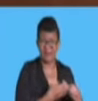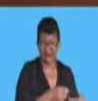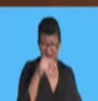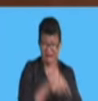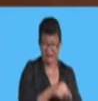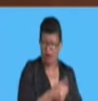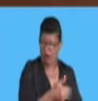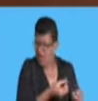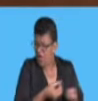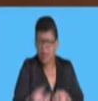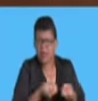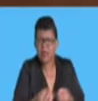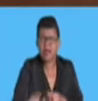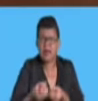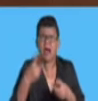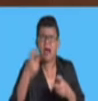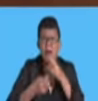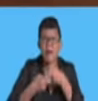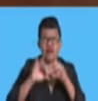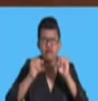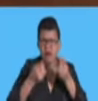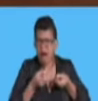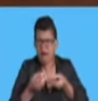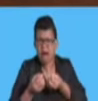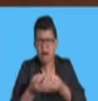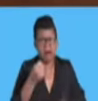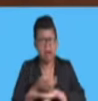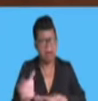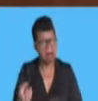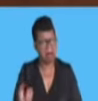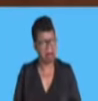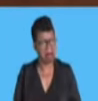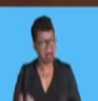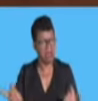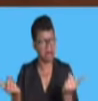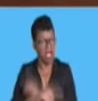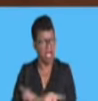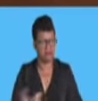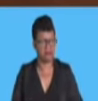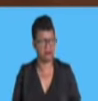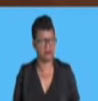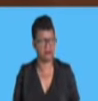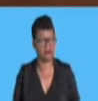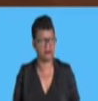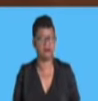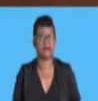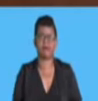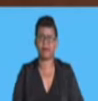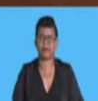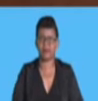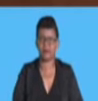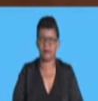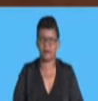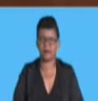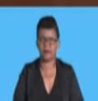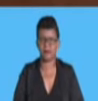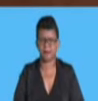met their demise on the floor of this Parliament by forced numbers in the